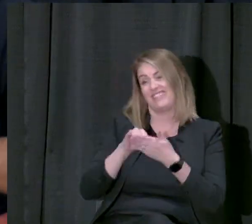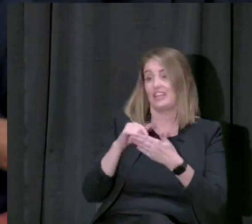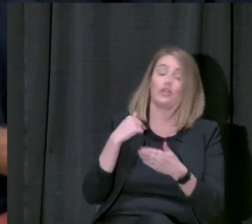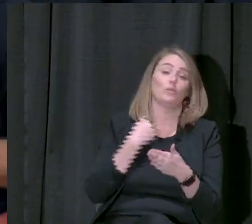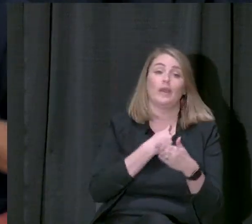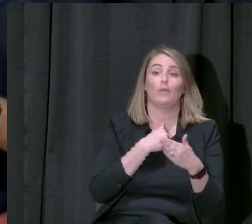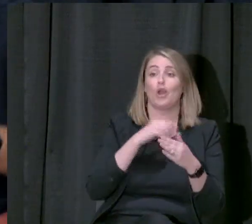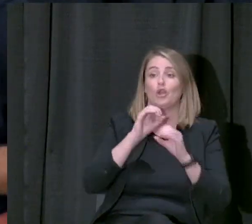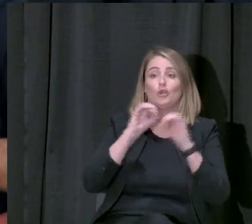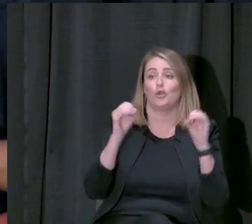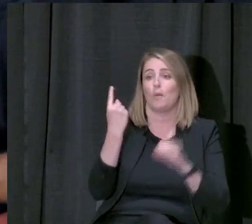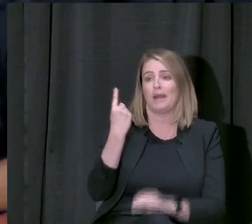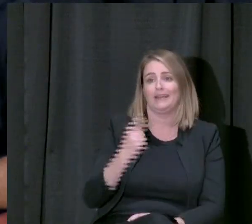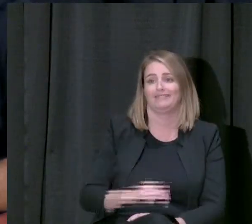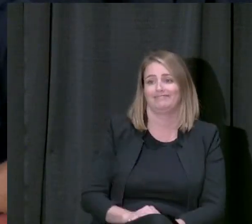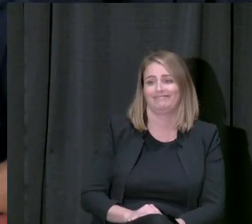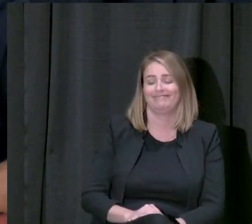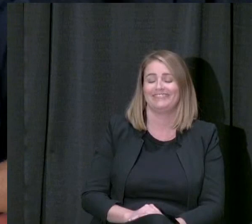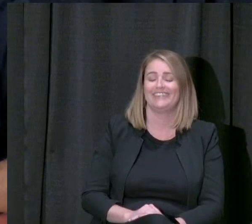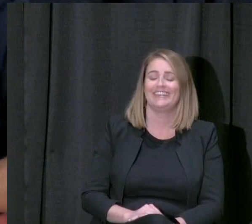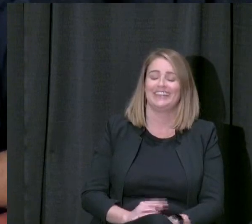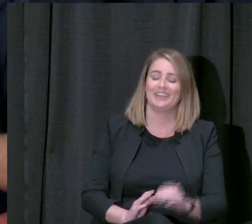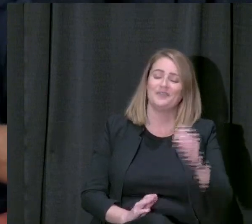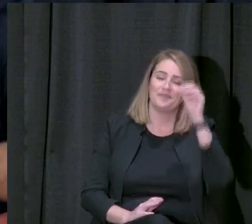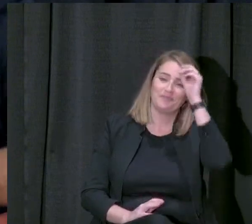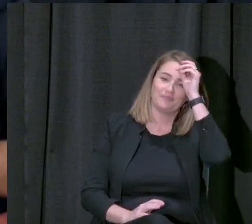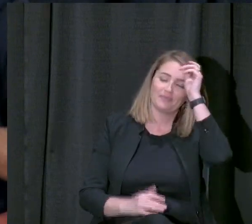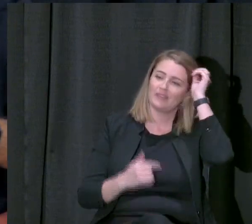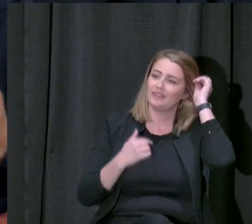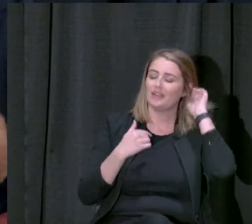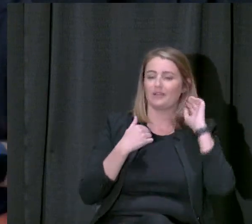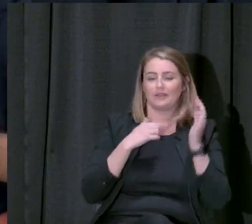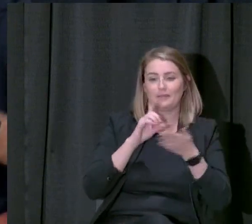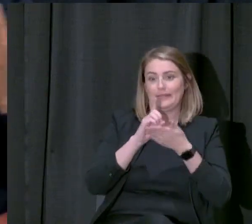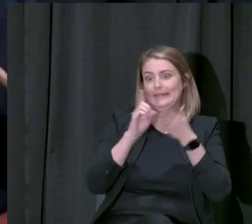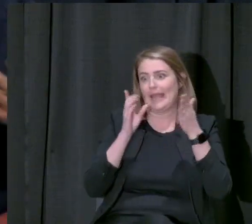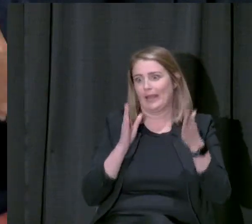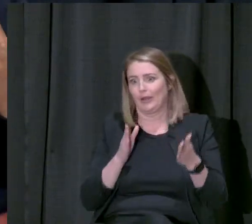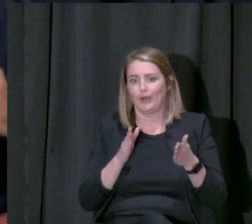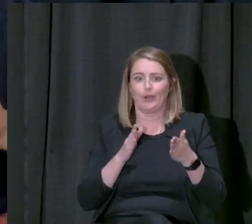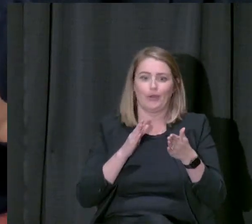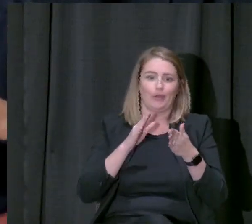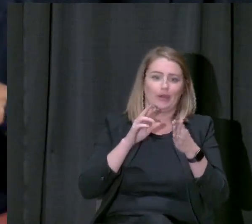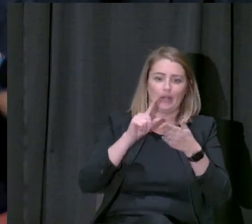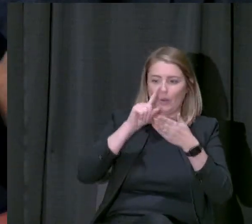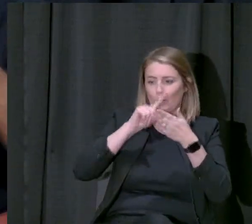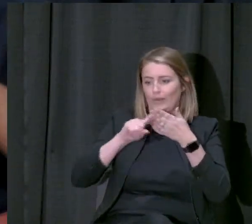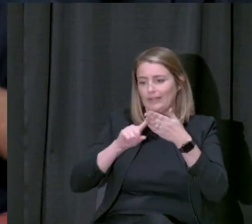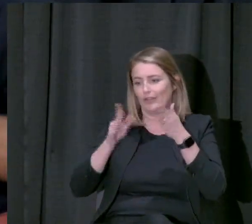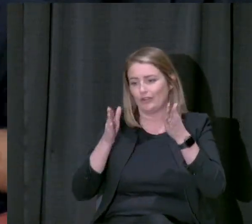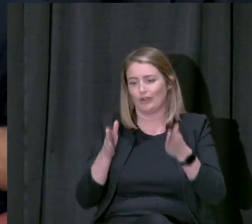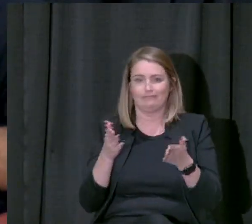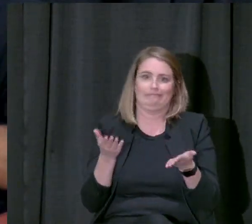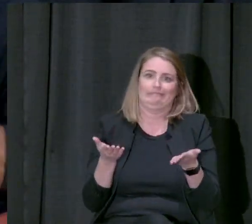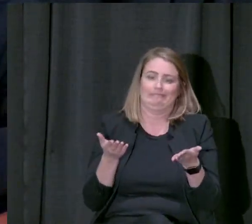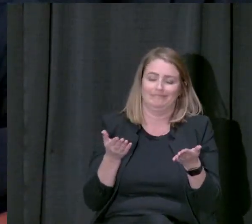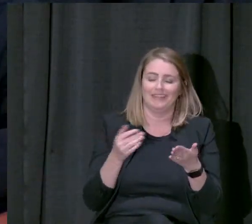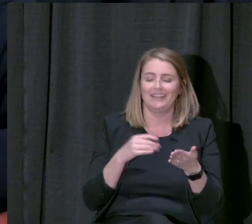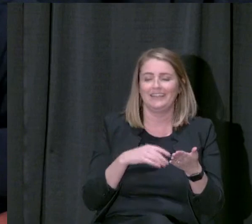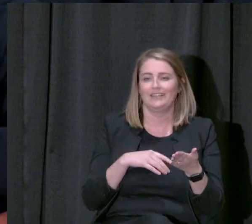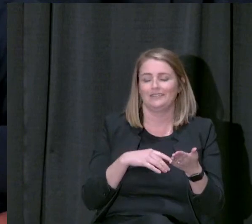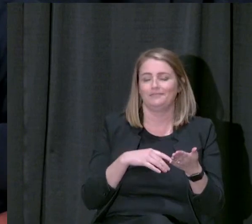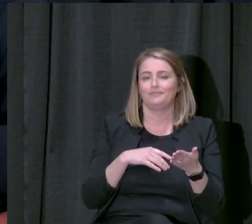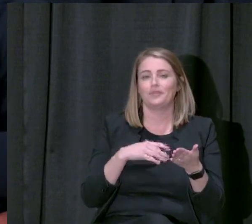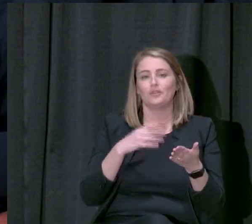We were a little bit of an outcast in society at that time, being a designer and an engineer and a researcher and all those things. And so we went to the school and